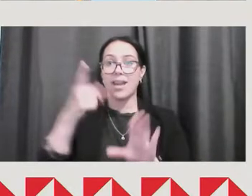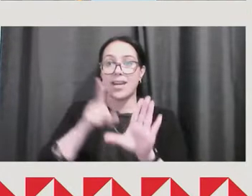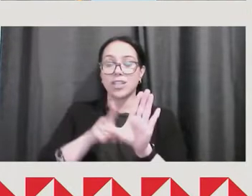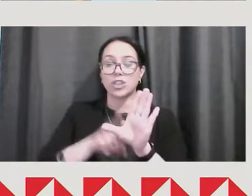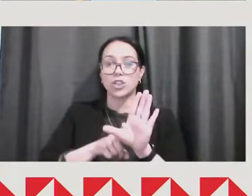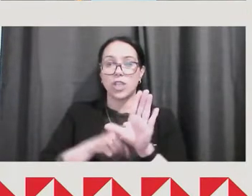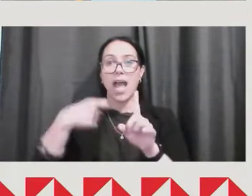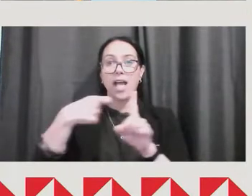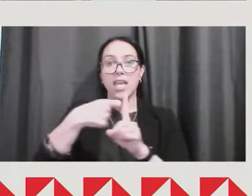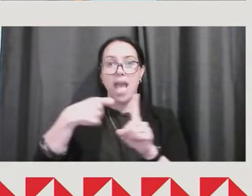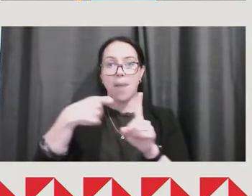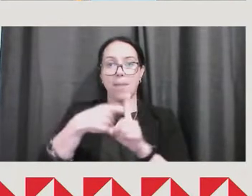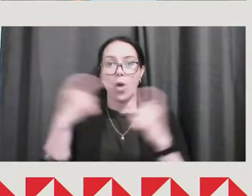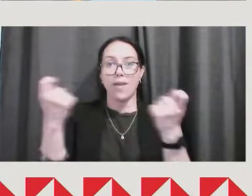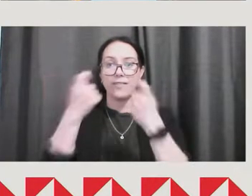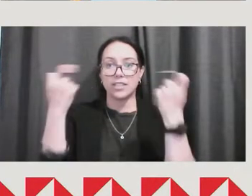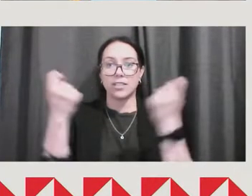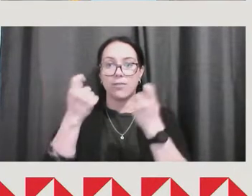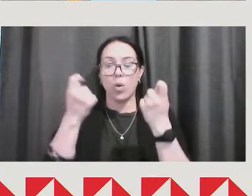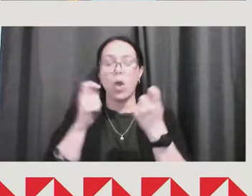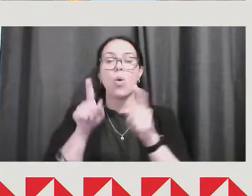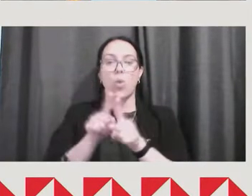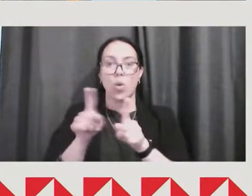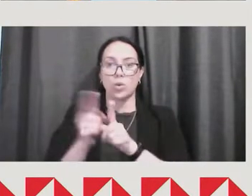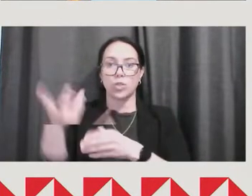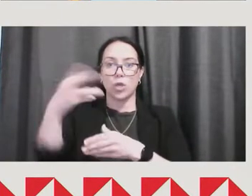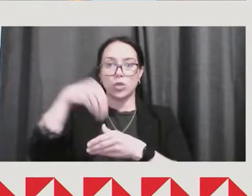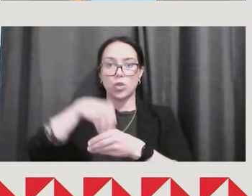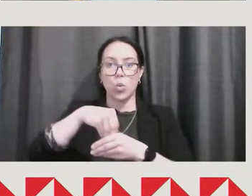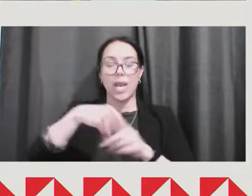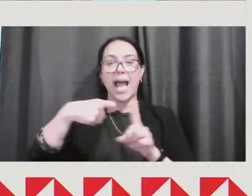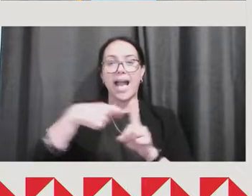lead will also join the kahikotsiya program